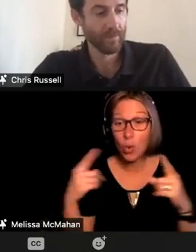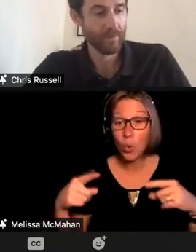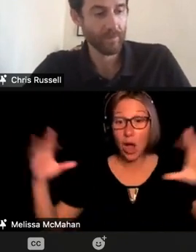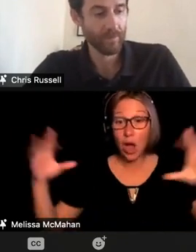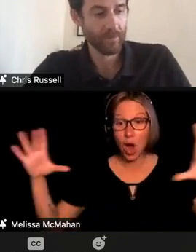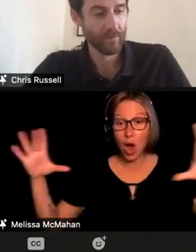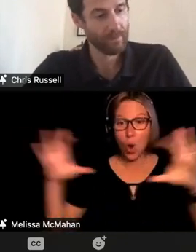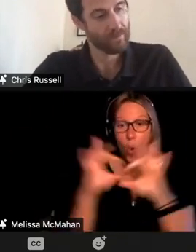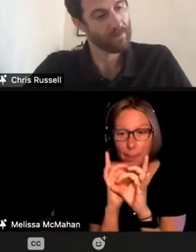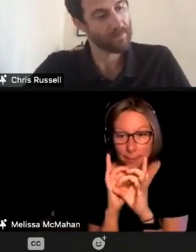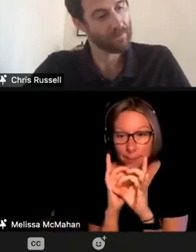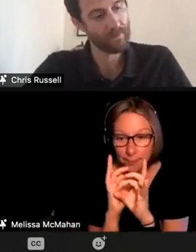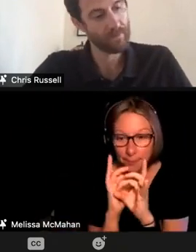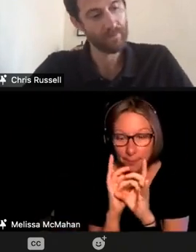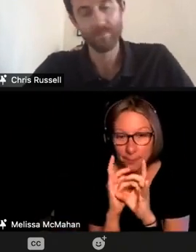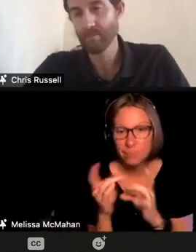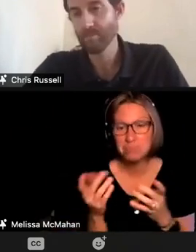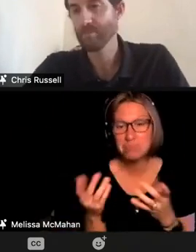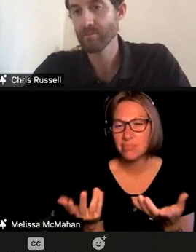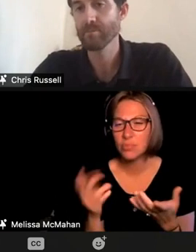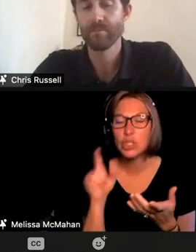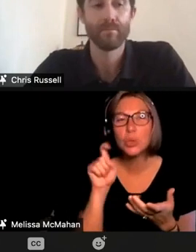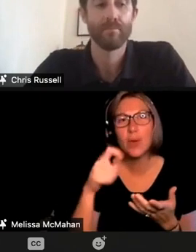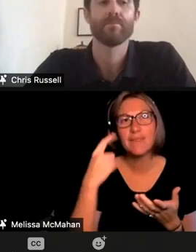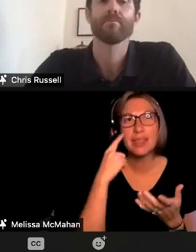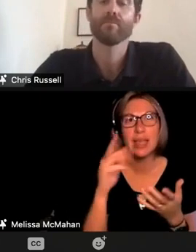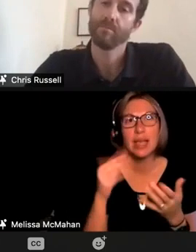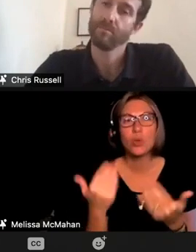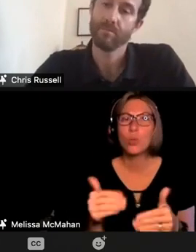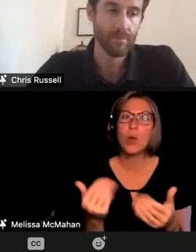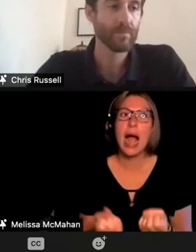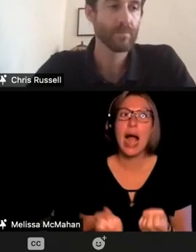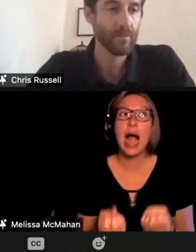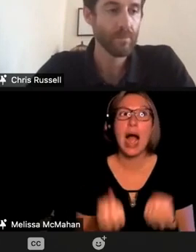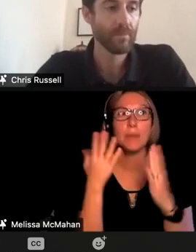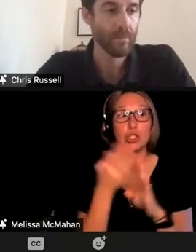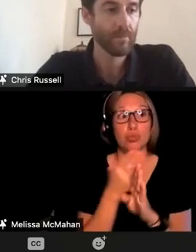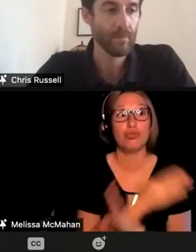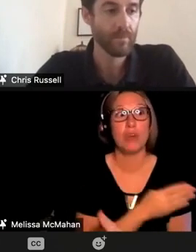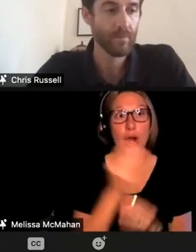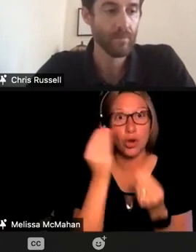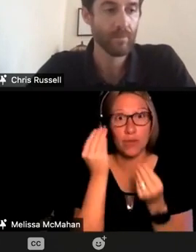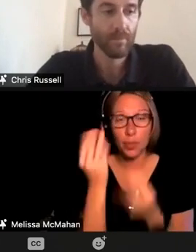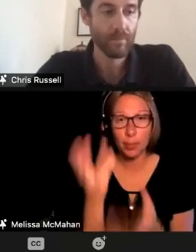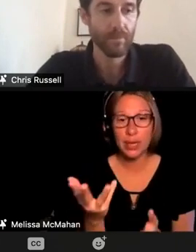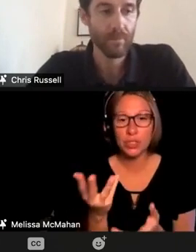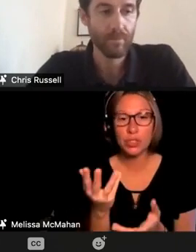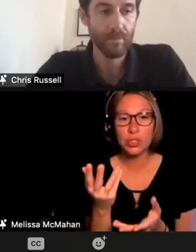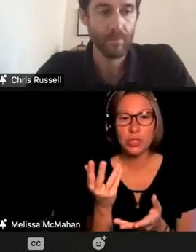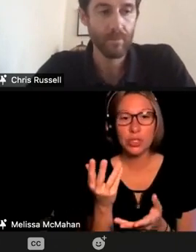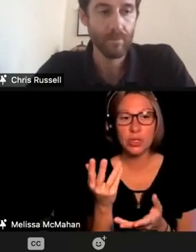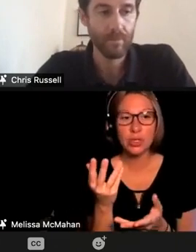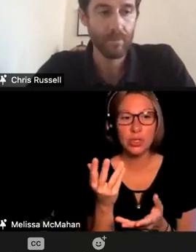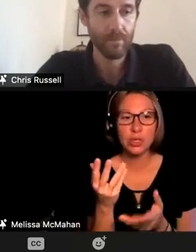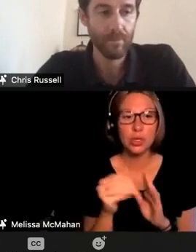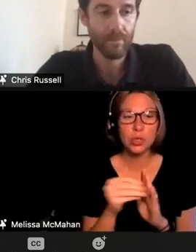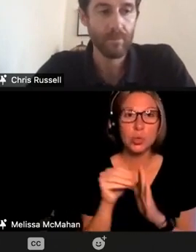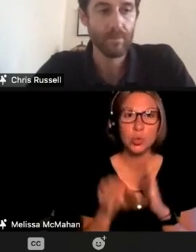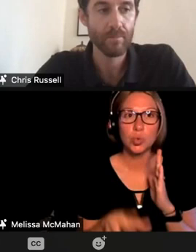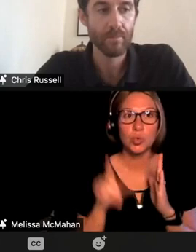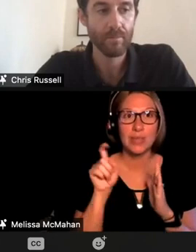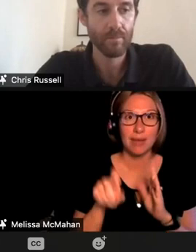of those pieces together, just think how much prior information our students would have